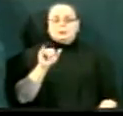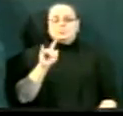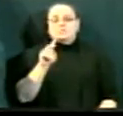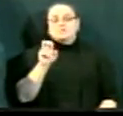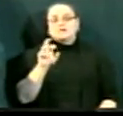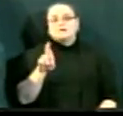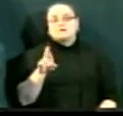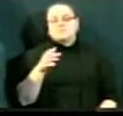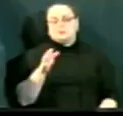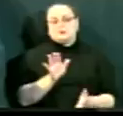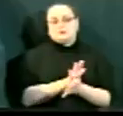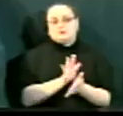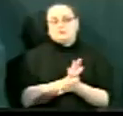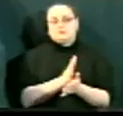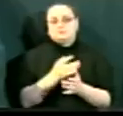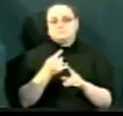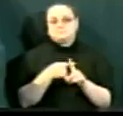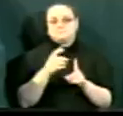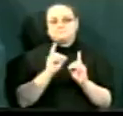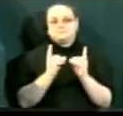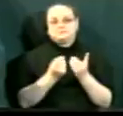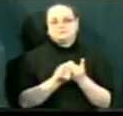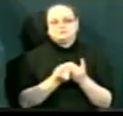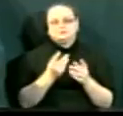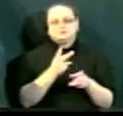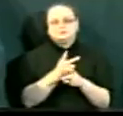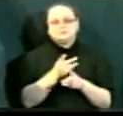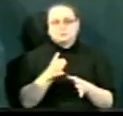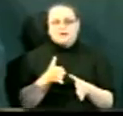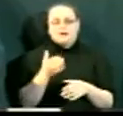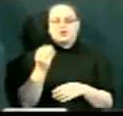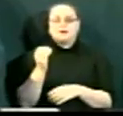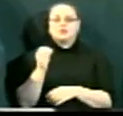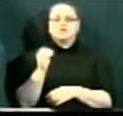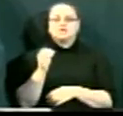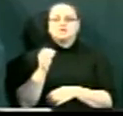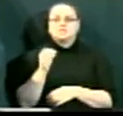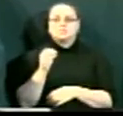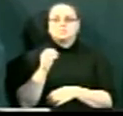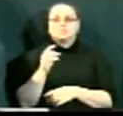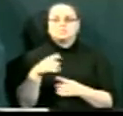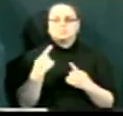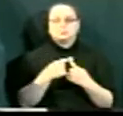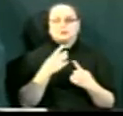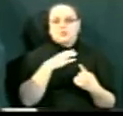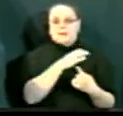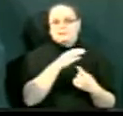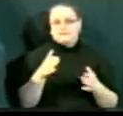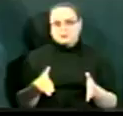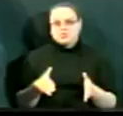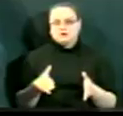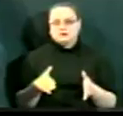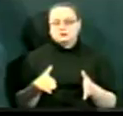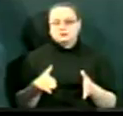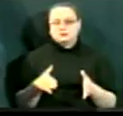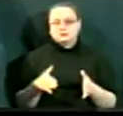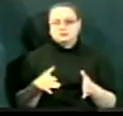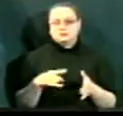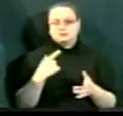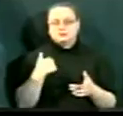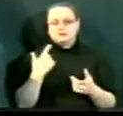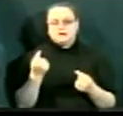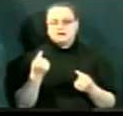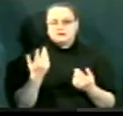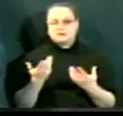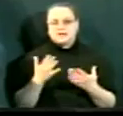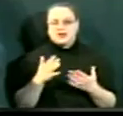come from the district, from the superintendent to the commissioner. One idea would be to kind of